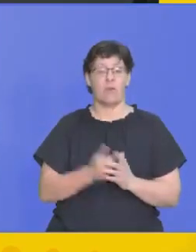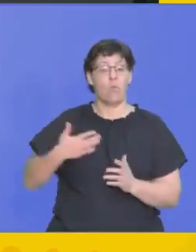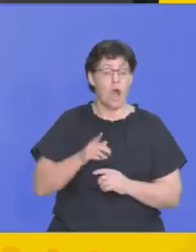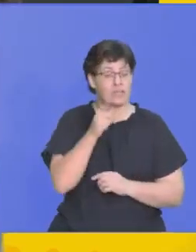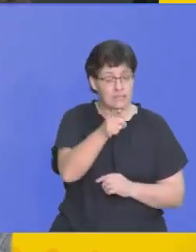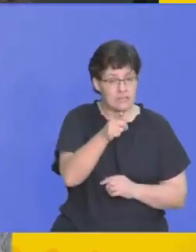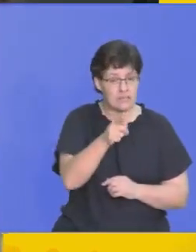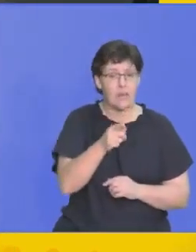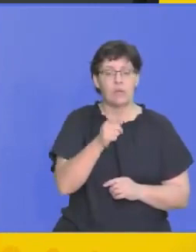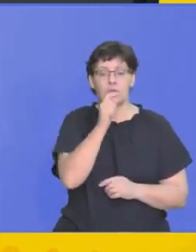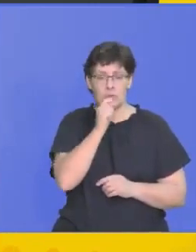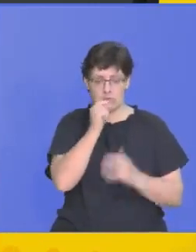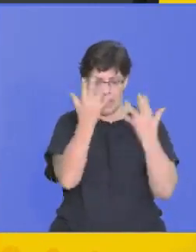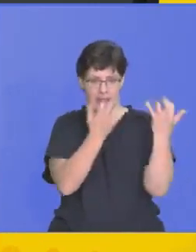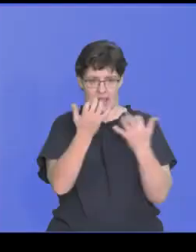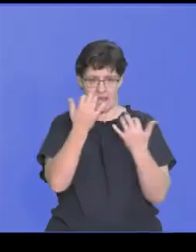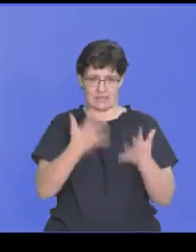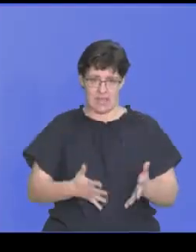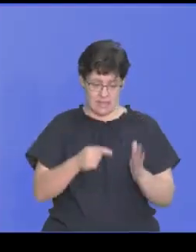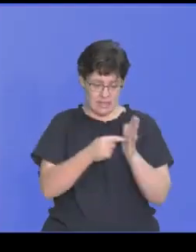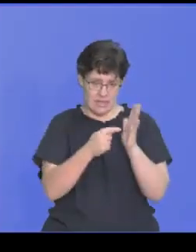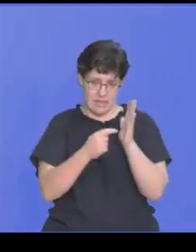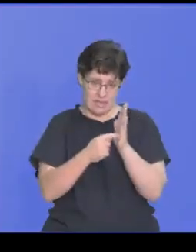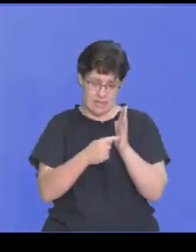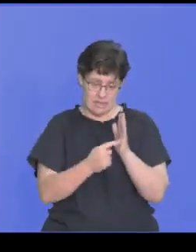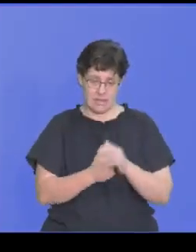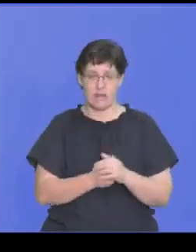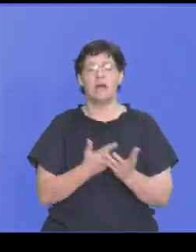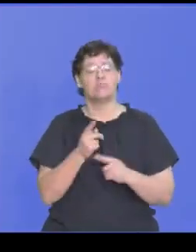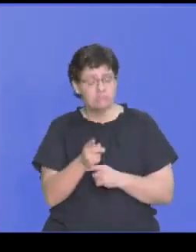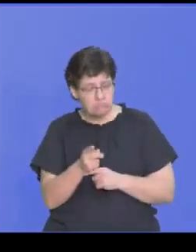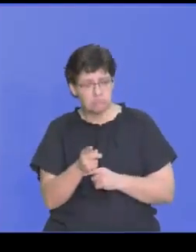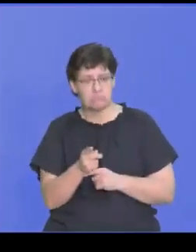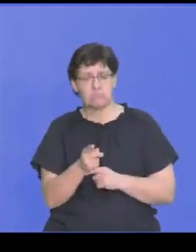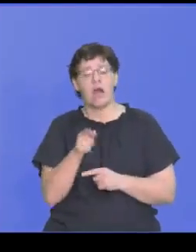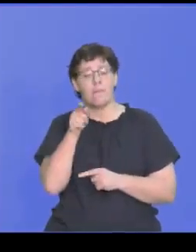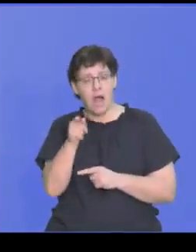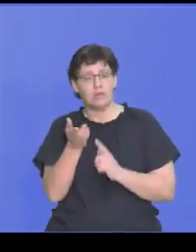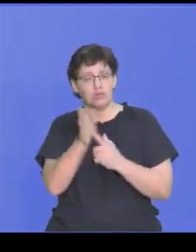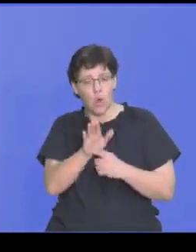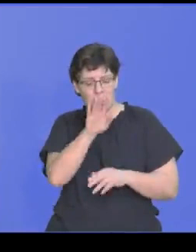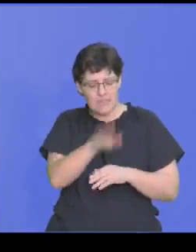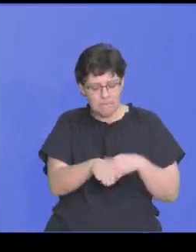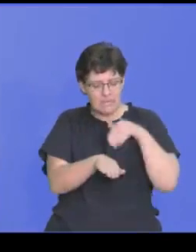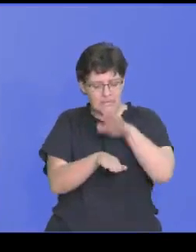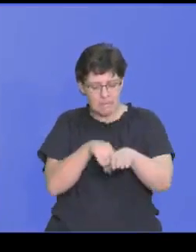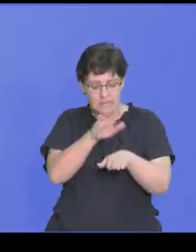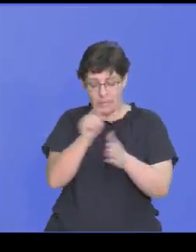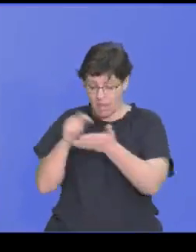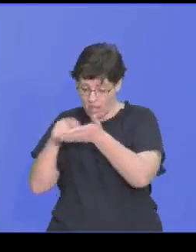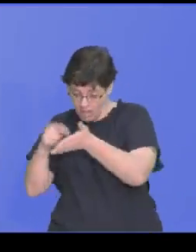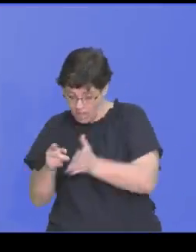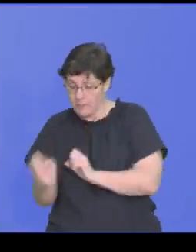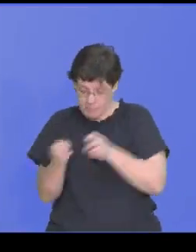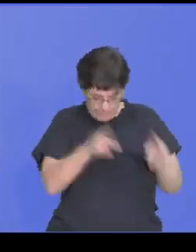Okay? I want you to use your calculators, and I want you to show every single